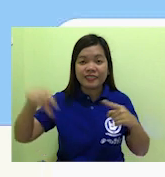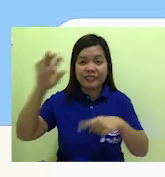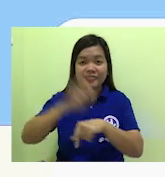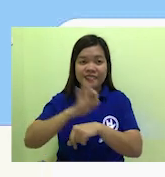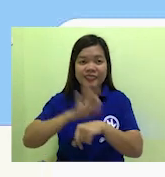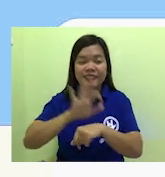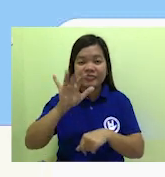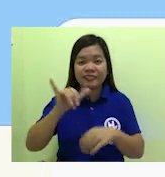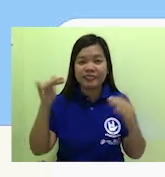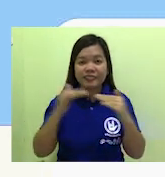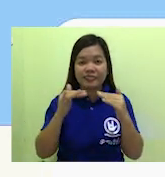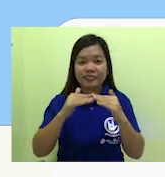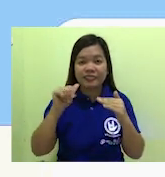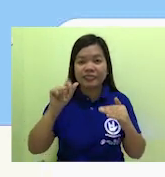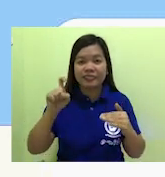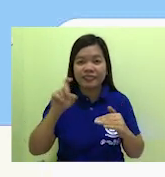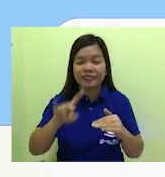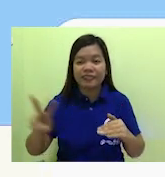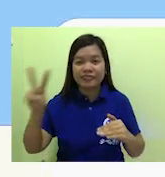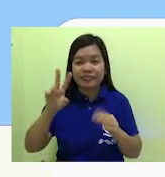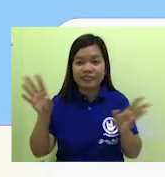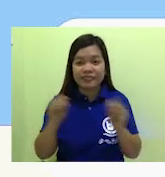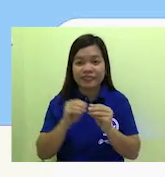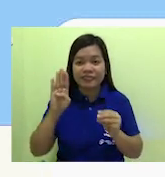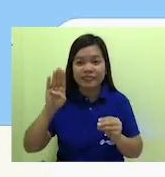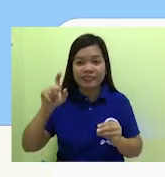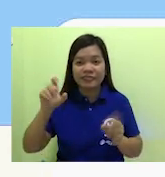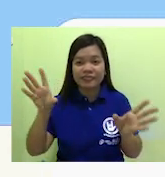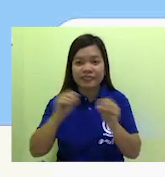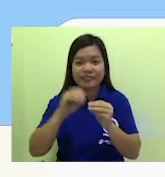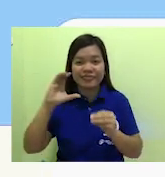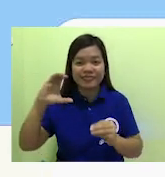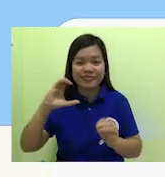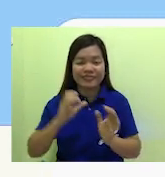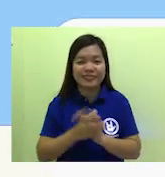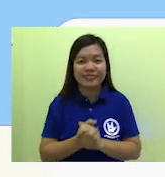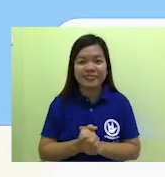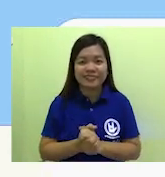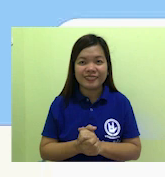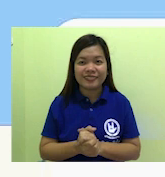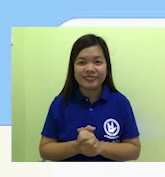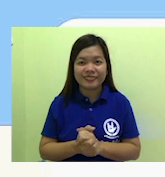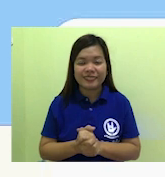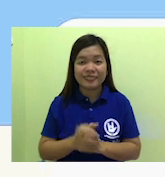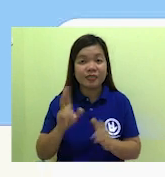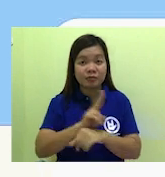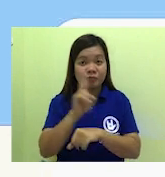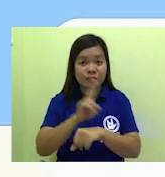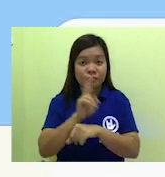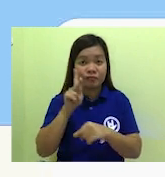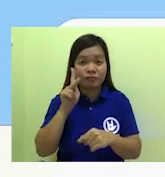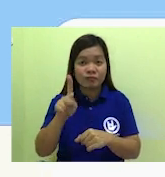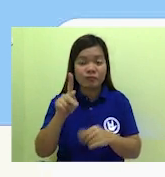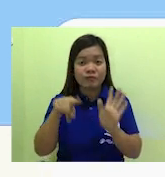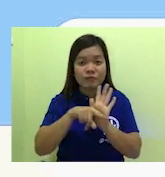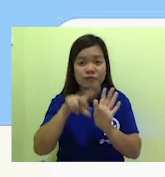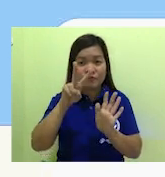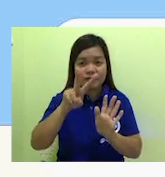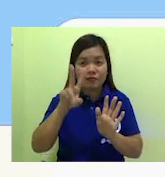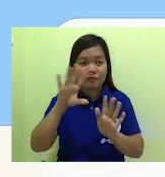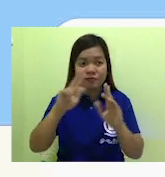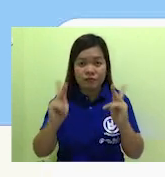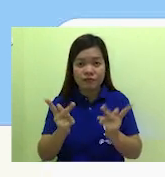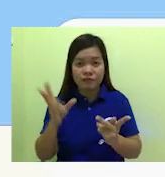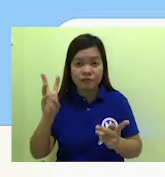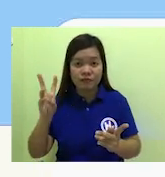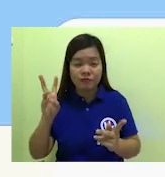function, y equals ax squared plus bx plus c. Using point negative